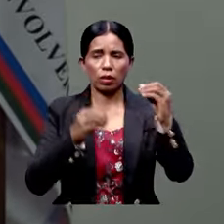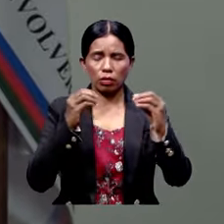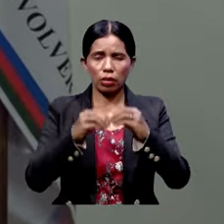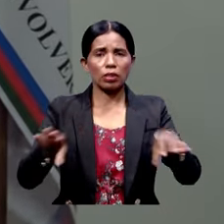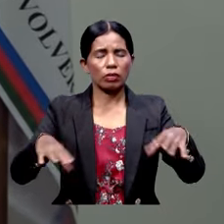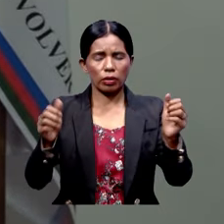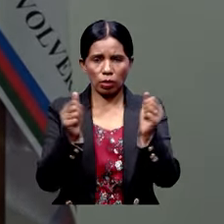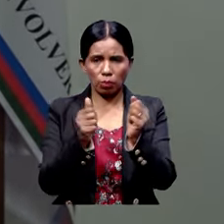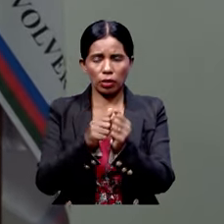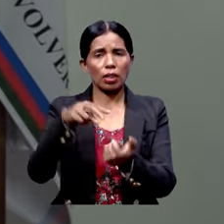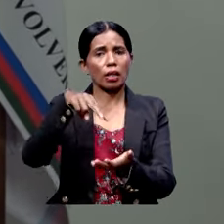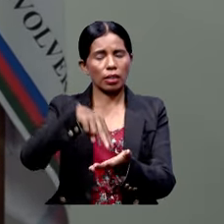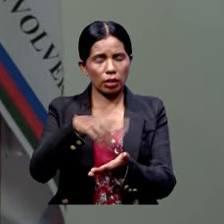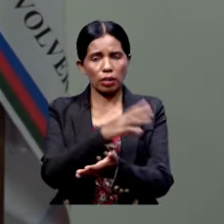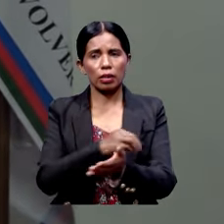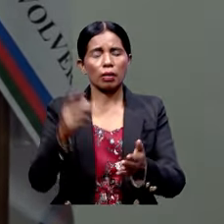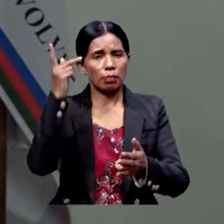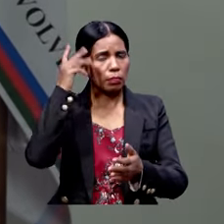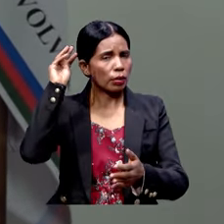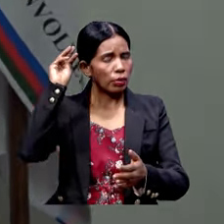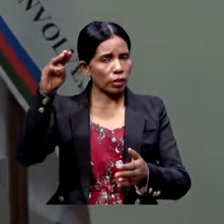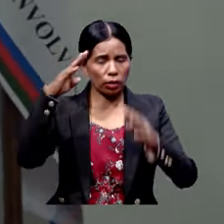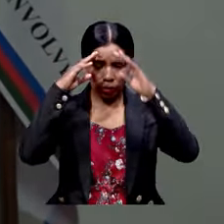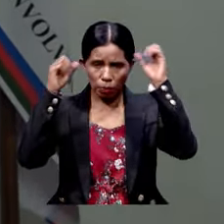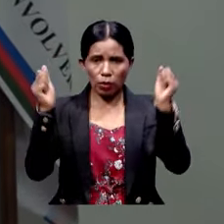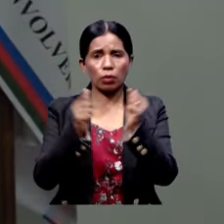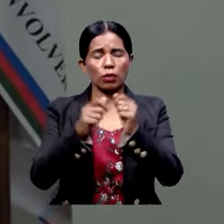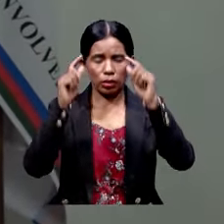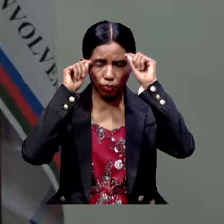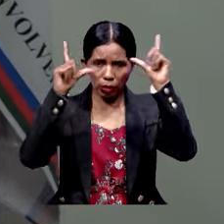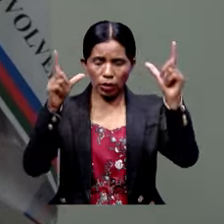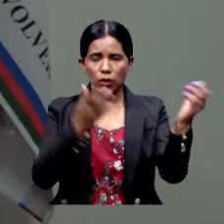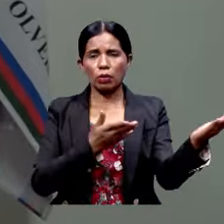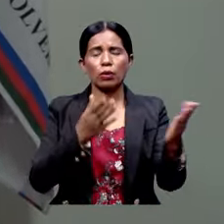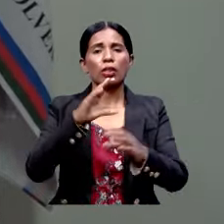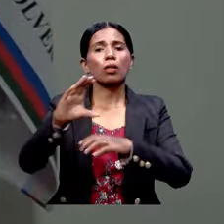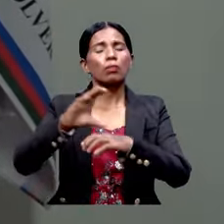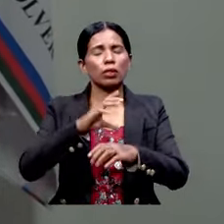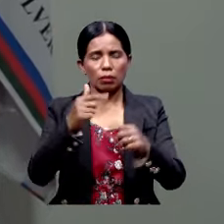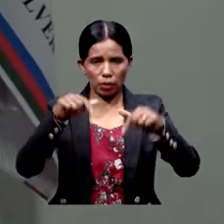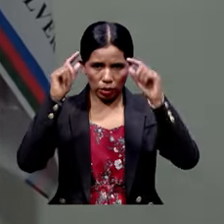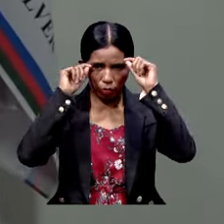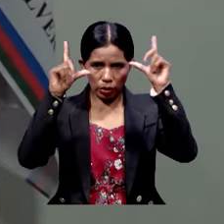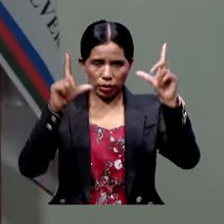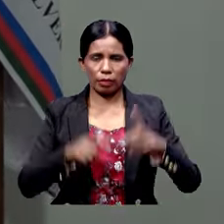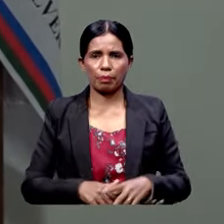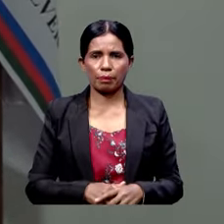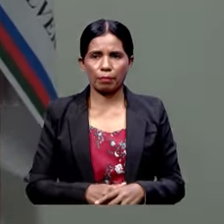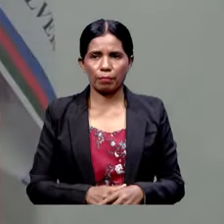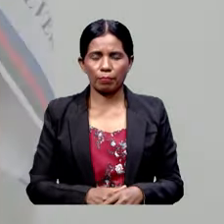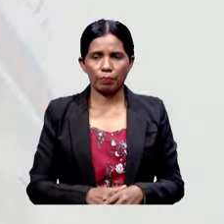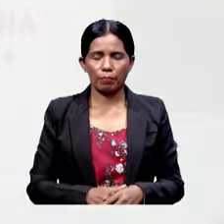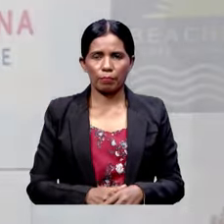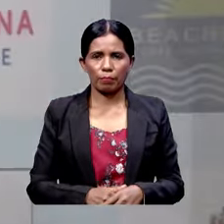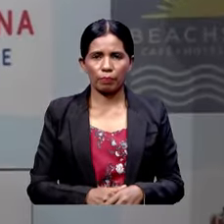cooperação ne estabelece ona entre primeiro ministro Japão no Timor Leste ou o investidor russo Japão mais investe e a Timor Leste. I came